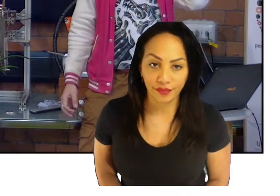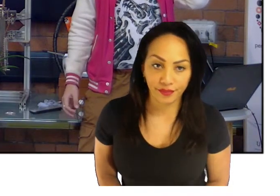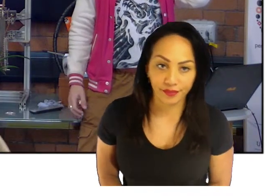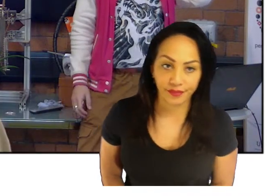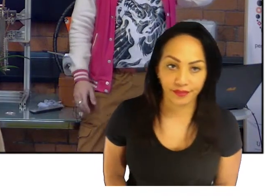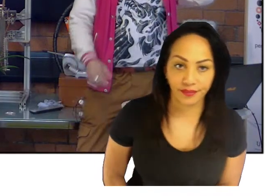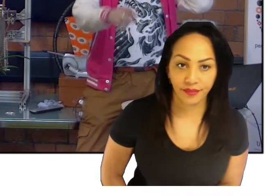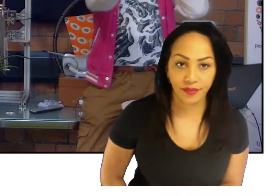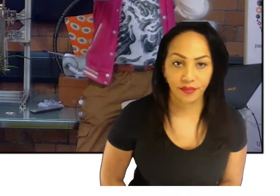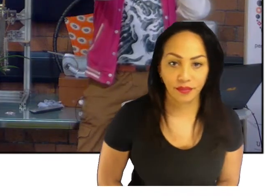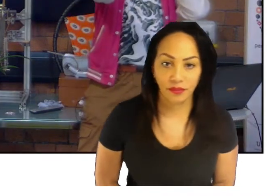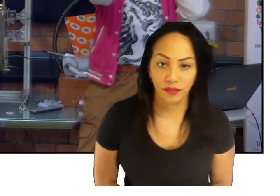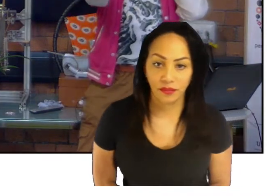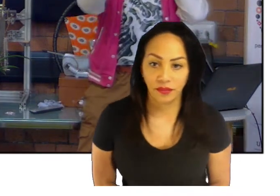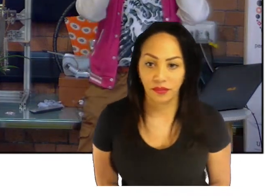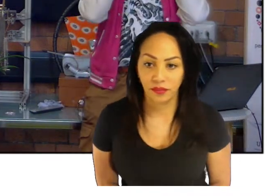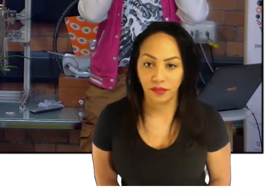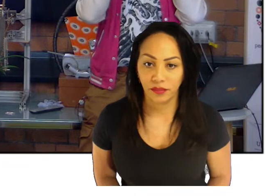Is there any more questions?